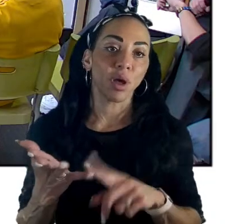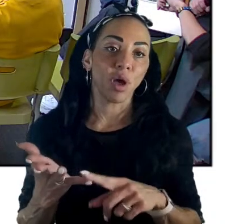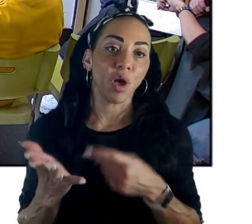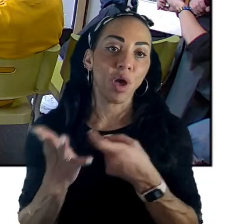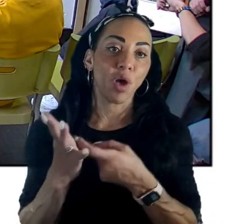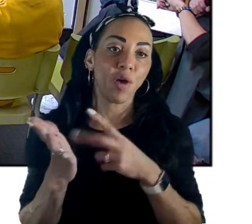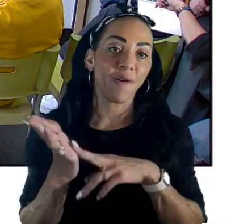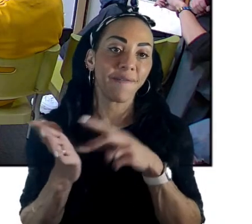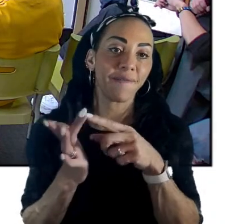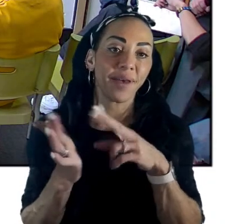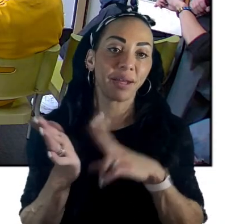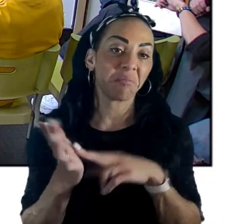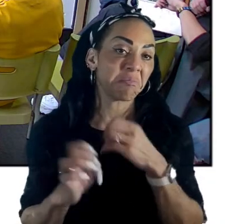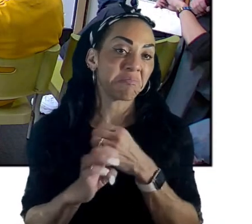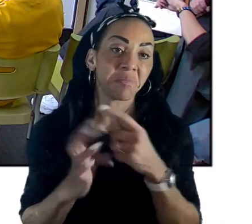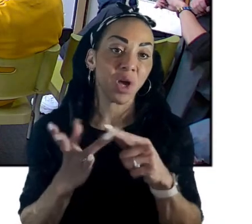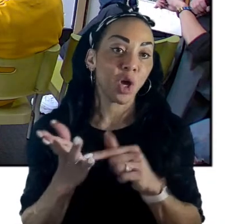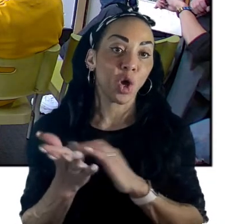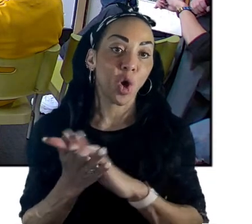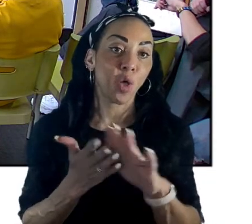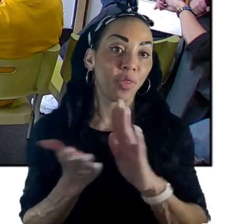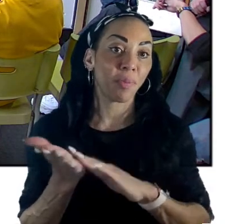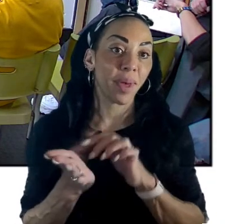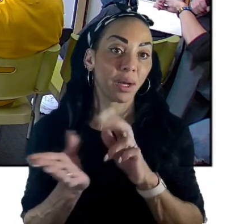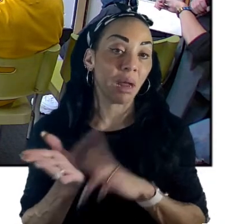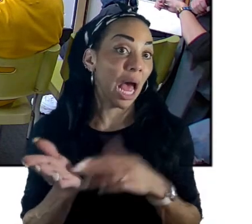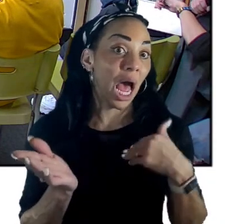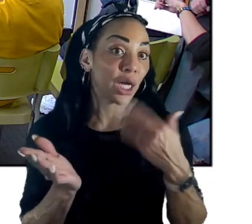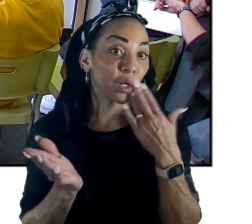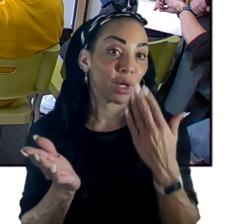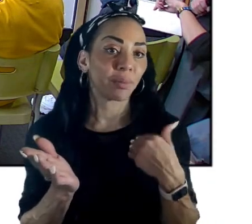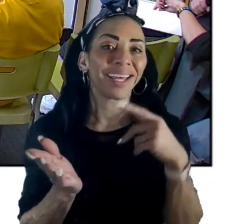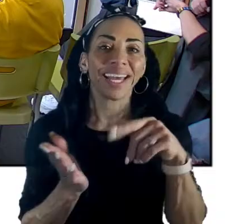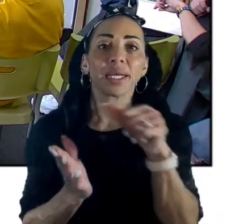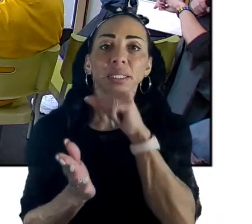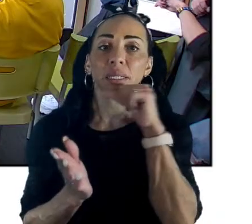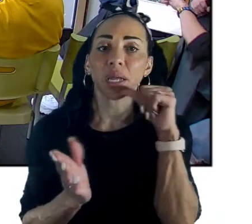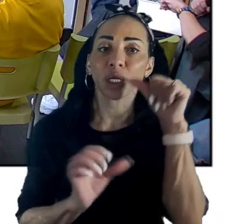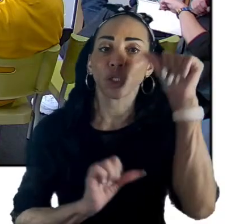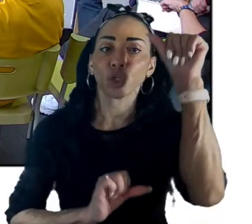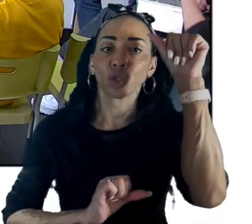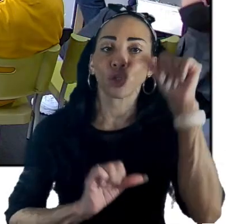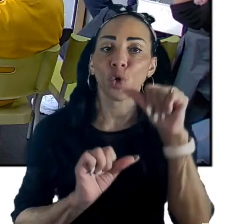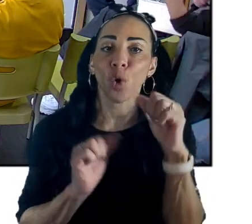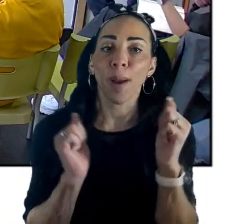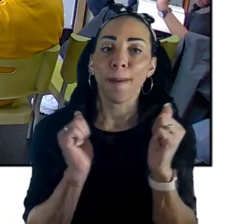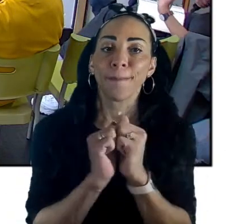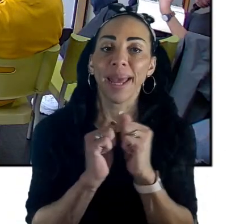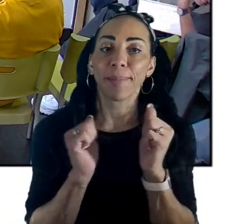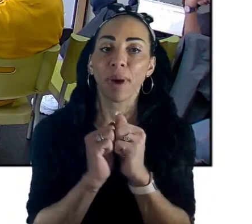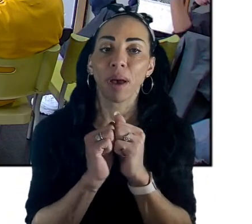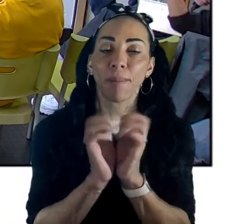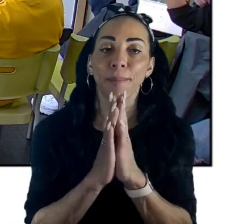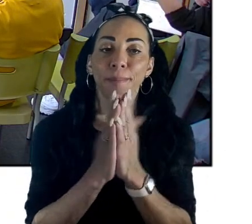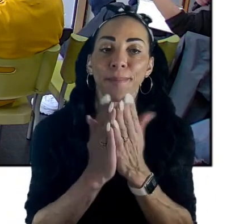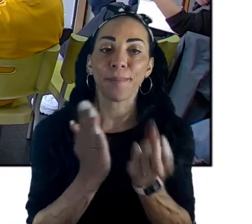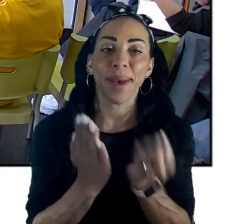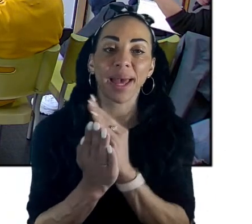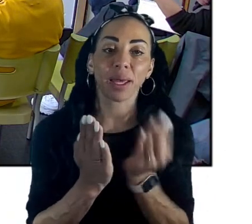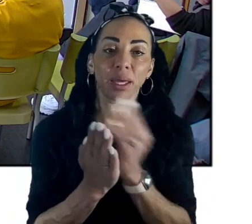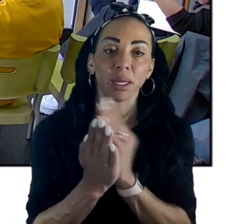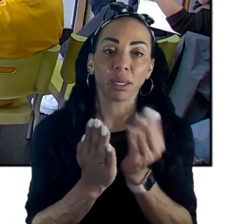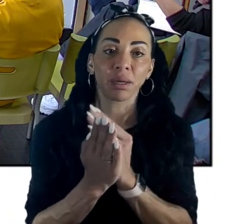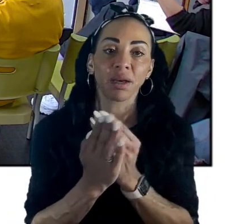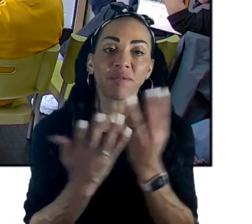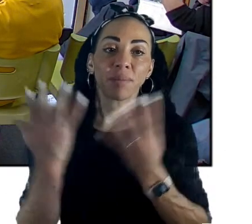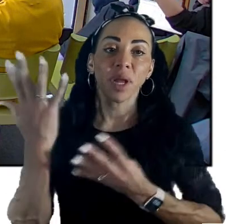I don't know it, so I'll look that up. It's a nice short paperback from about 1958, and it's basically the sociology of how you present